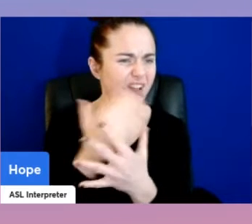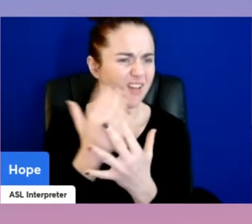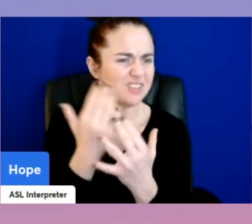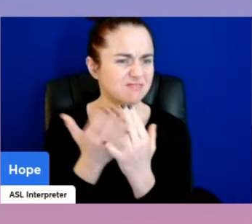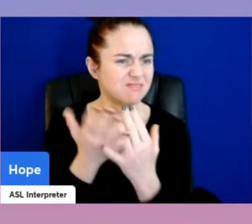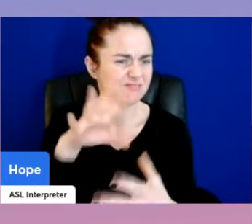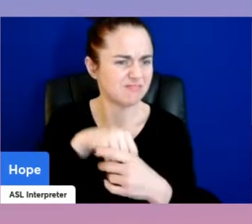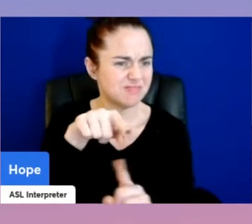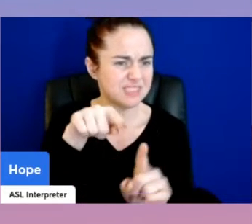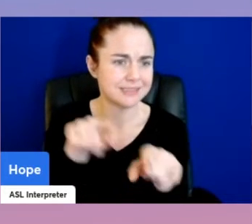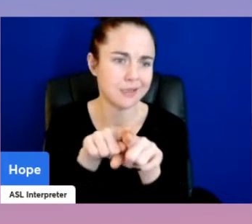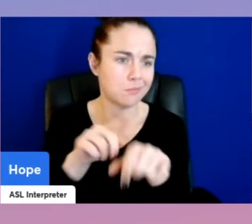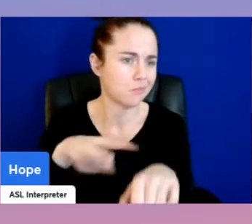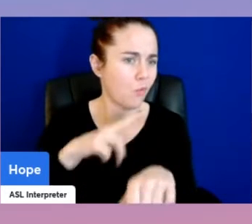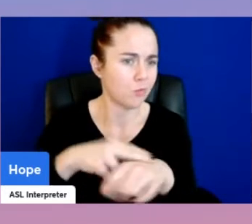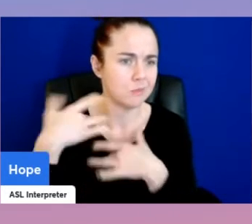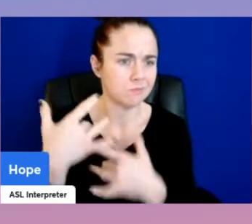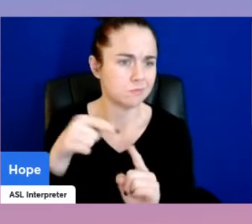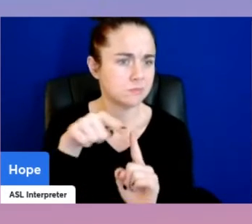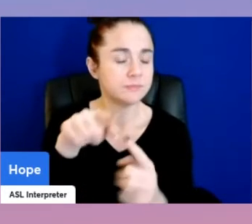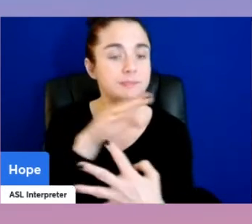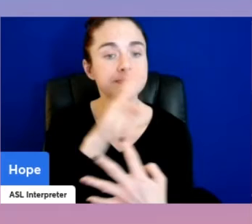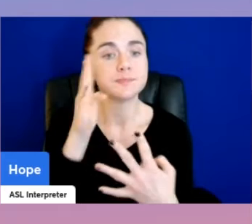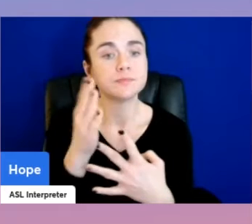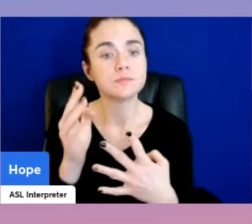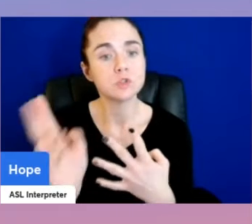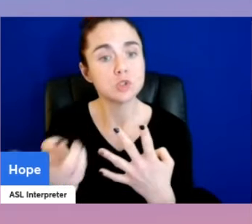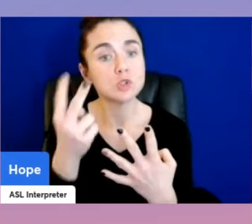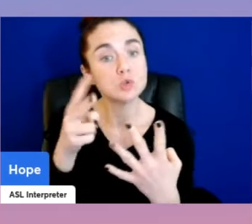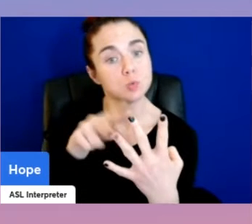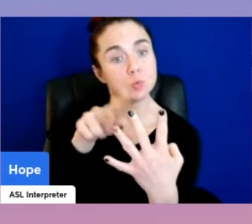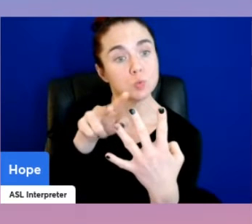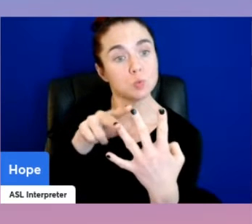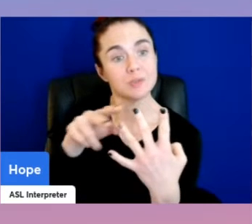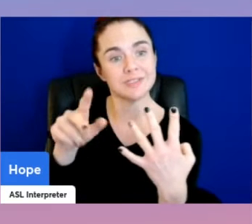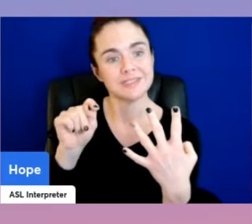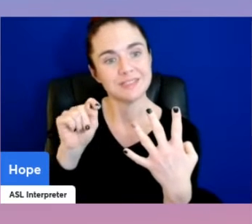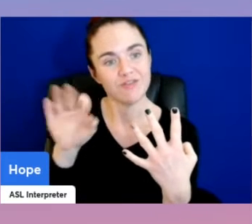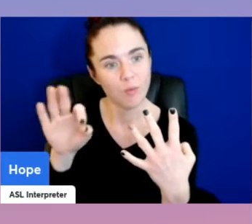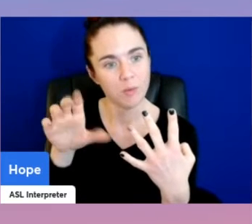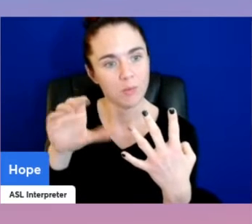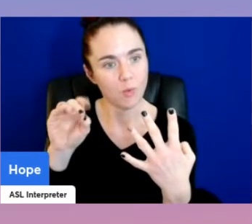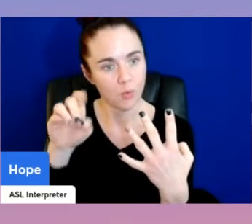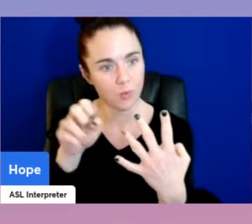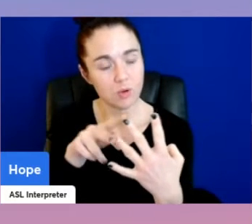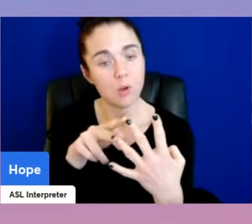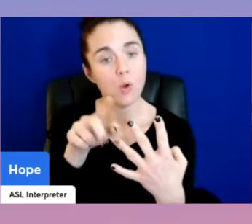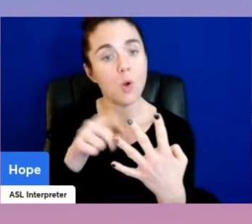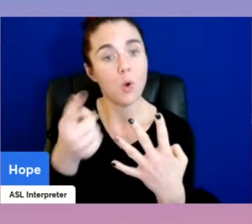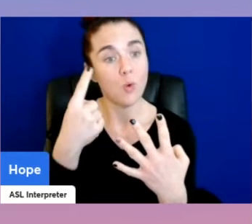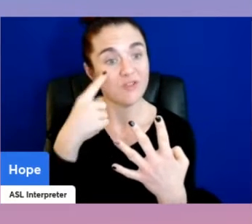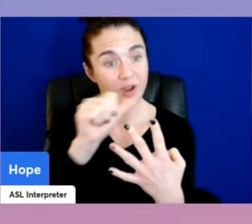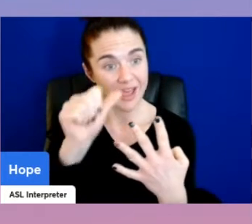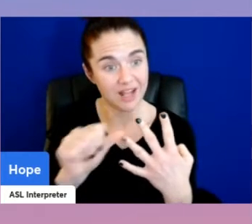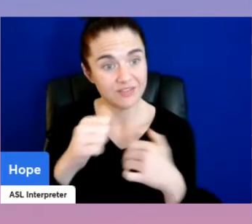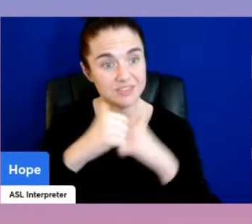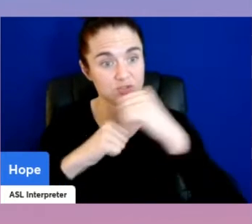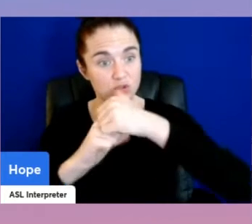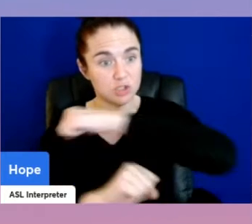in the normal place that they're in. We have 2 sets of Terraform code, one for our Azure